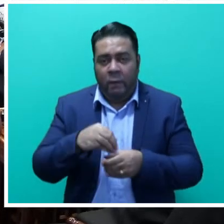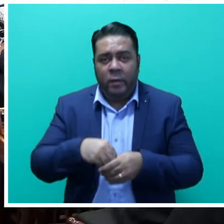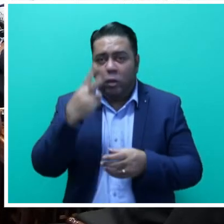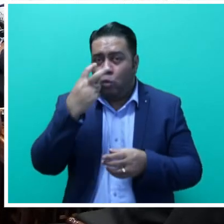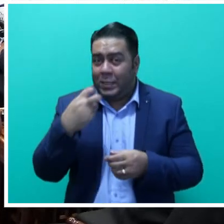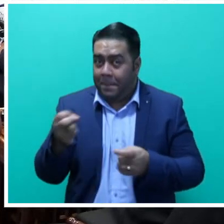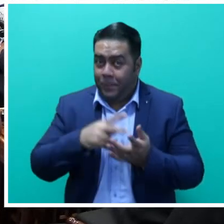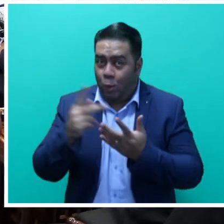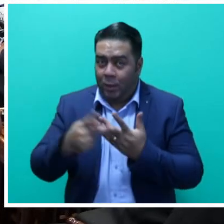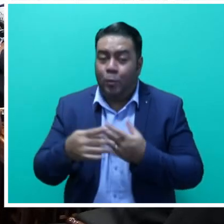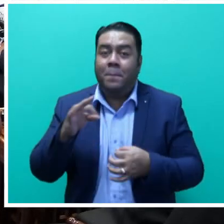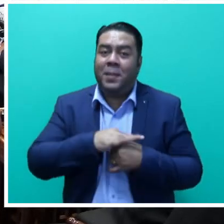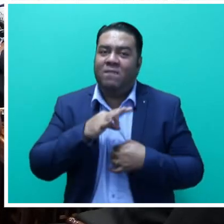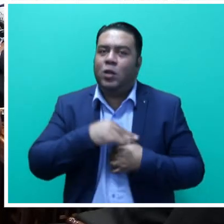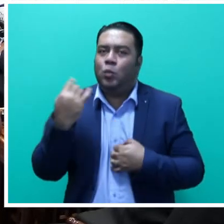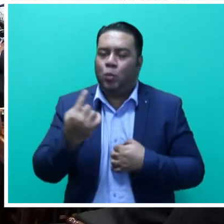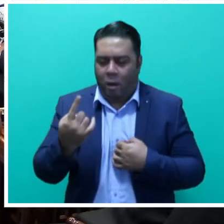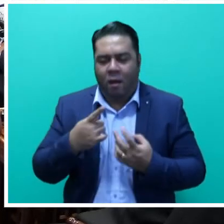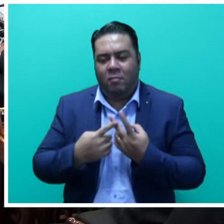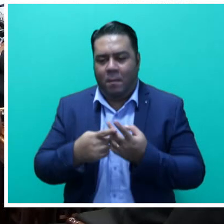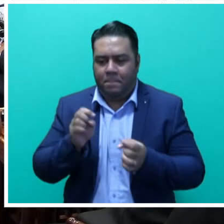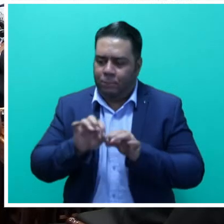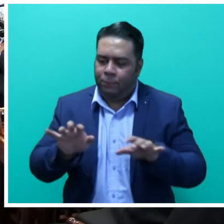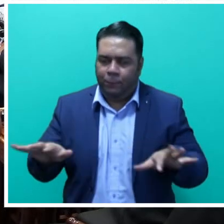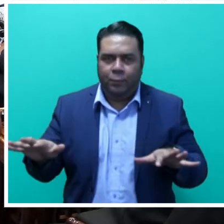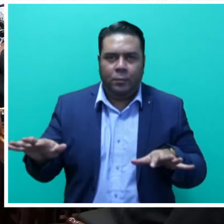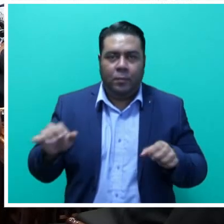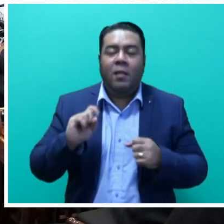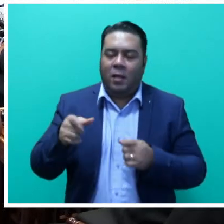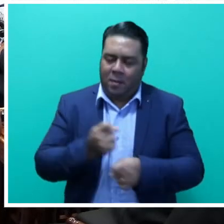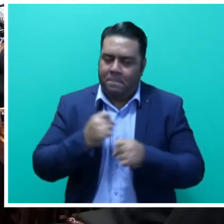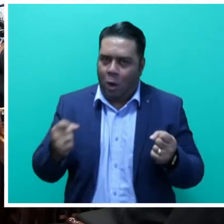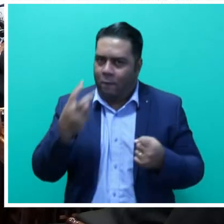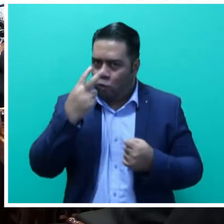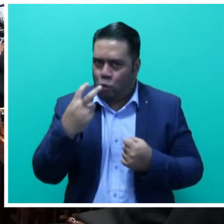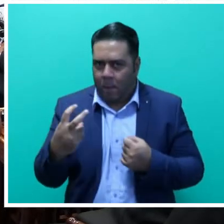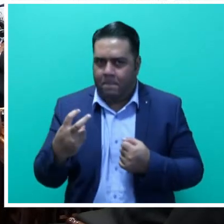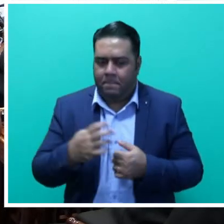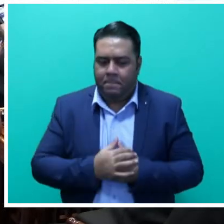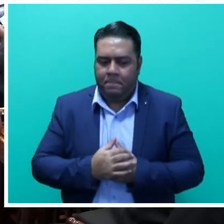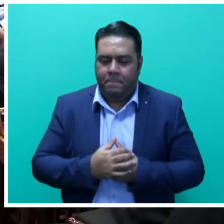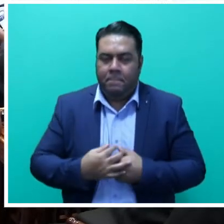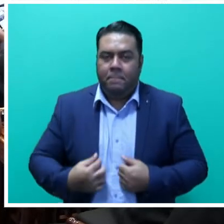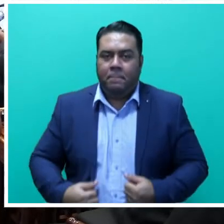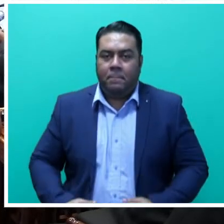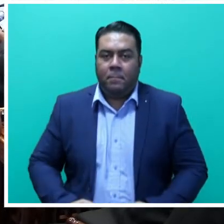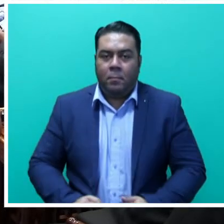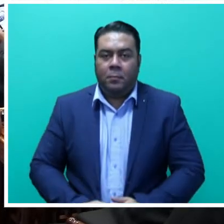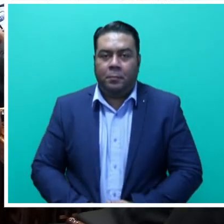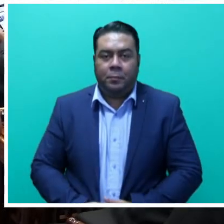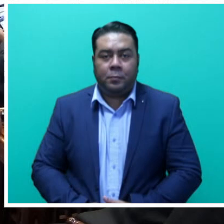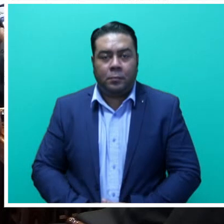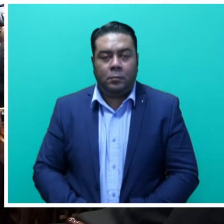will greatly benefit other sectors. That is the power of tourism. The crux of the